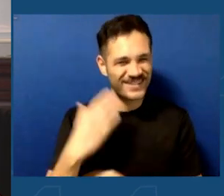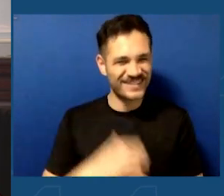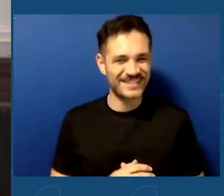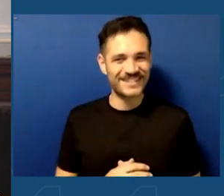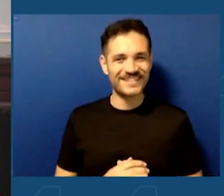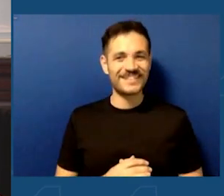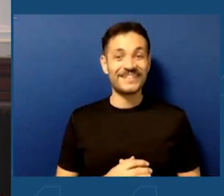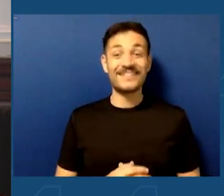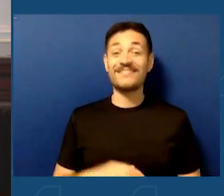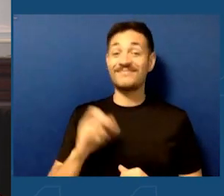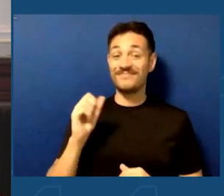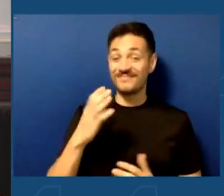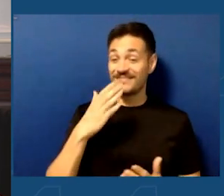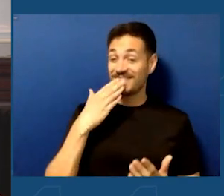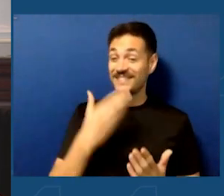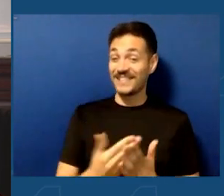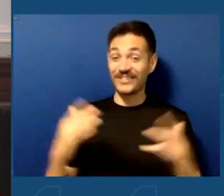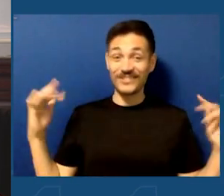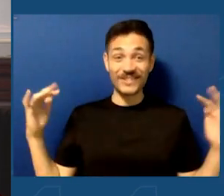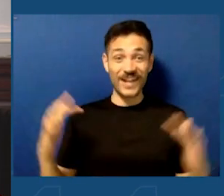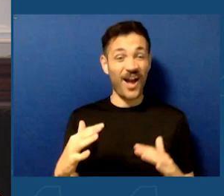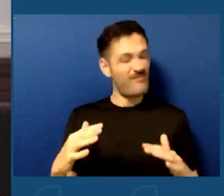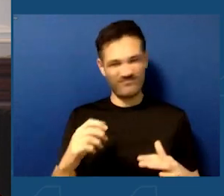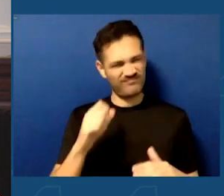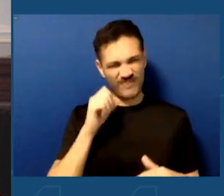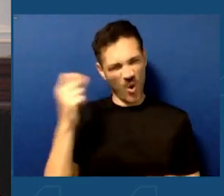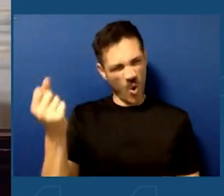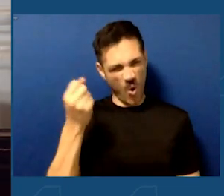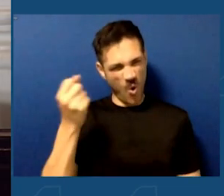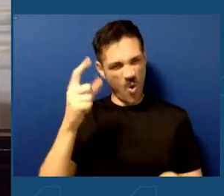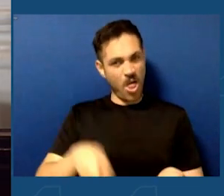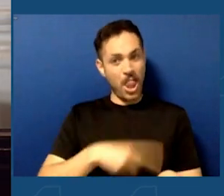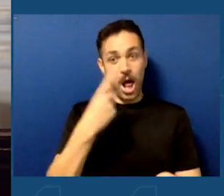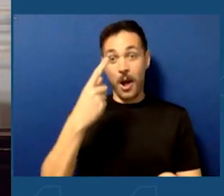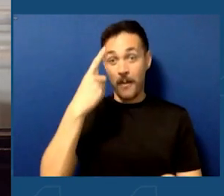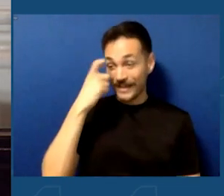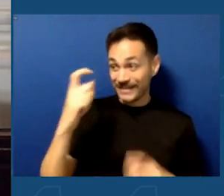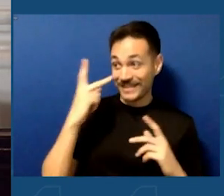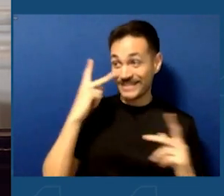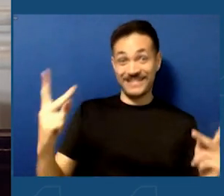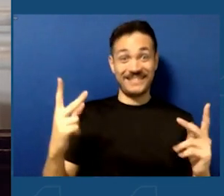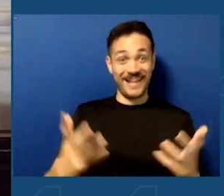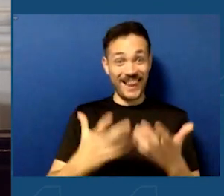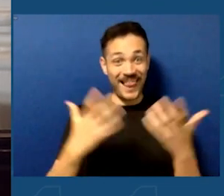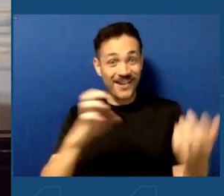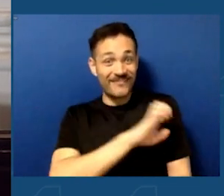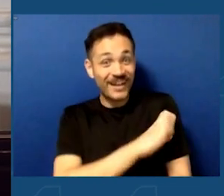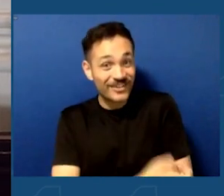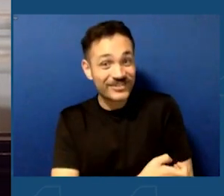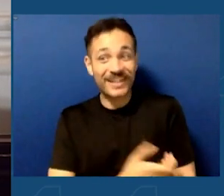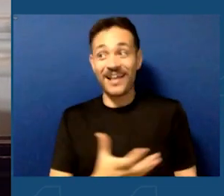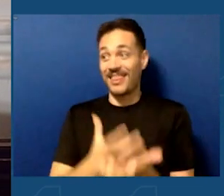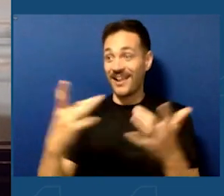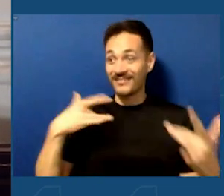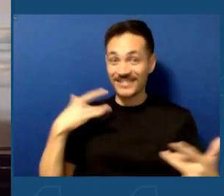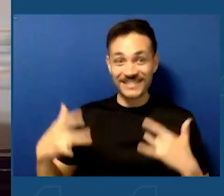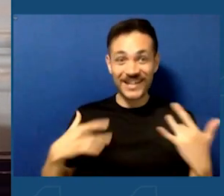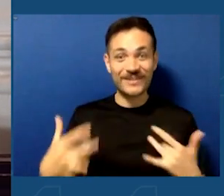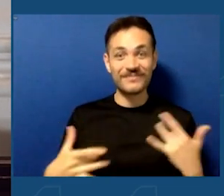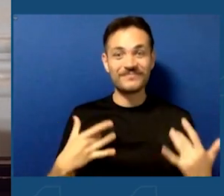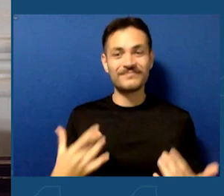It's good to be here. I'm not going to keep you long. This is a lot of energy, a lot of excitement. Governor Hochul, thank you for the